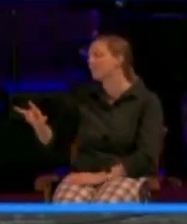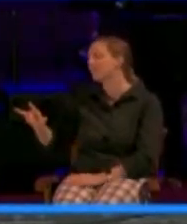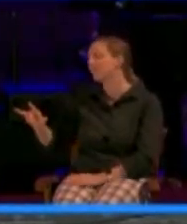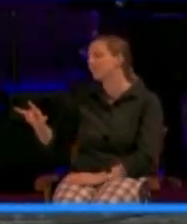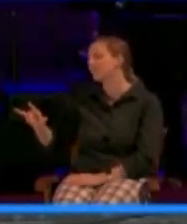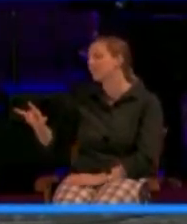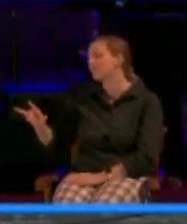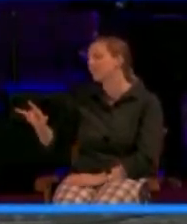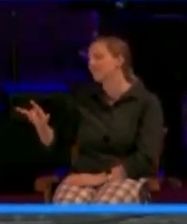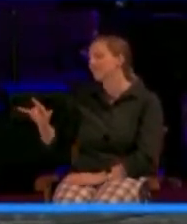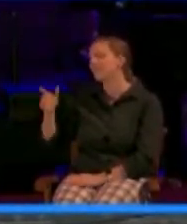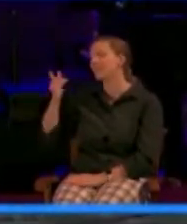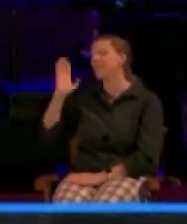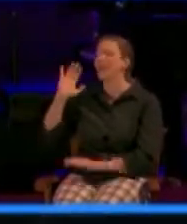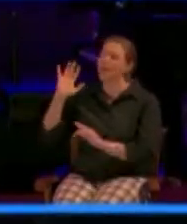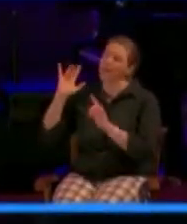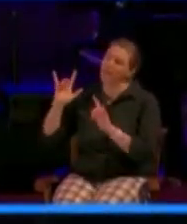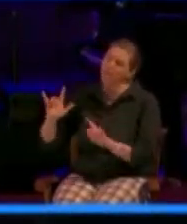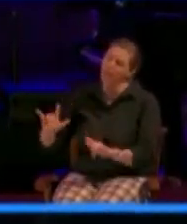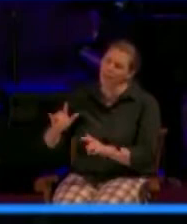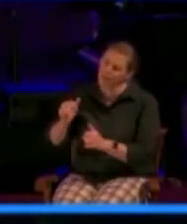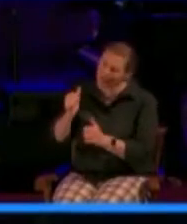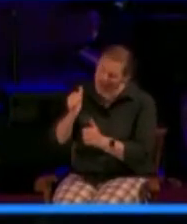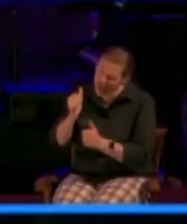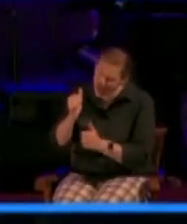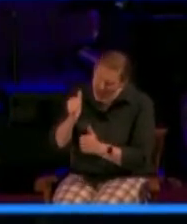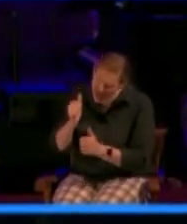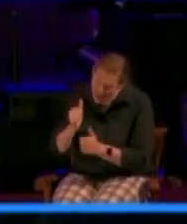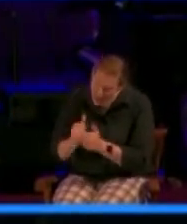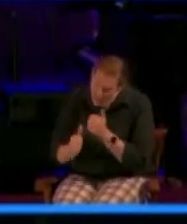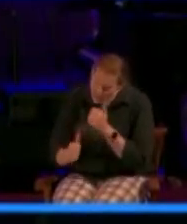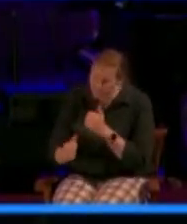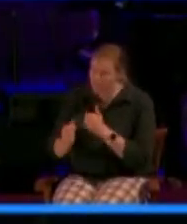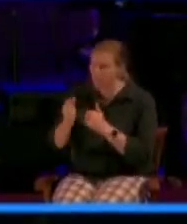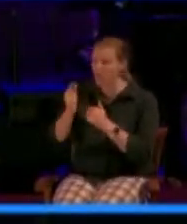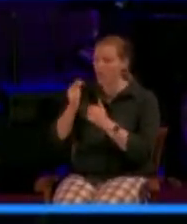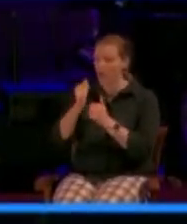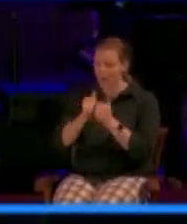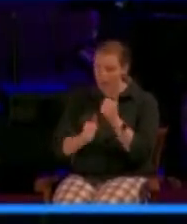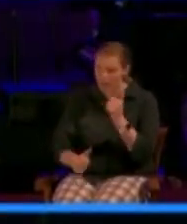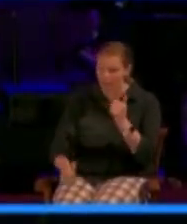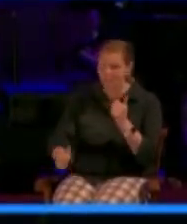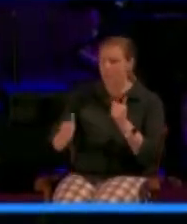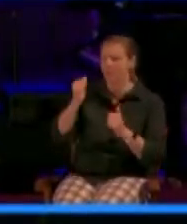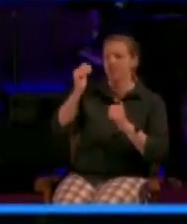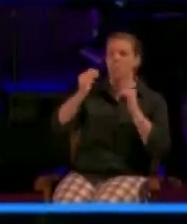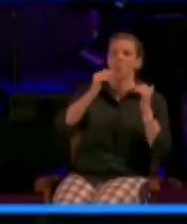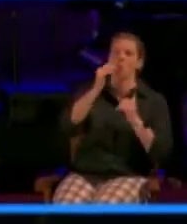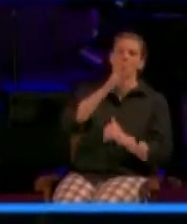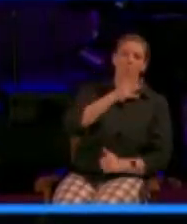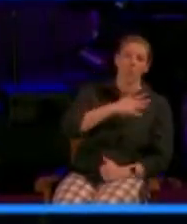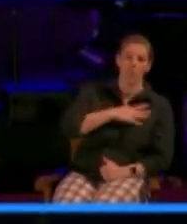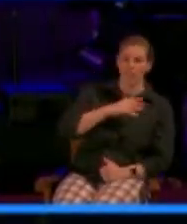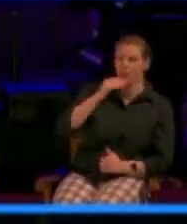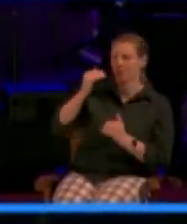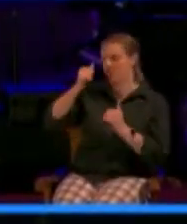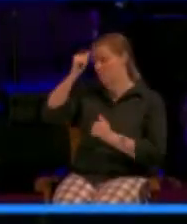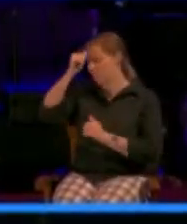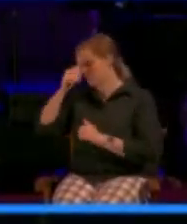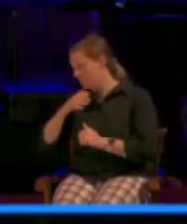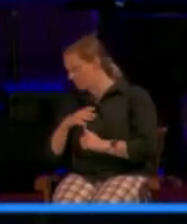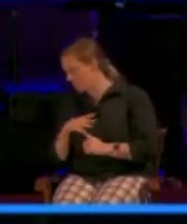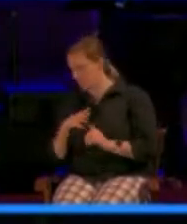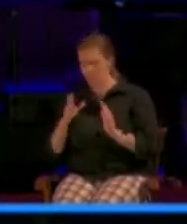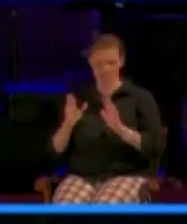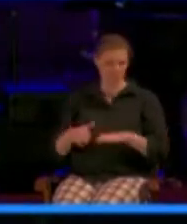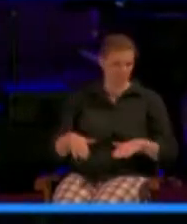Scripture teaches that everyone Jesus would love to see come to know him as Savior and Lord. And so he